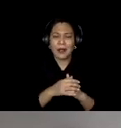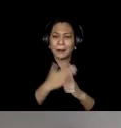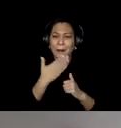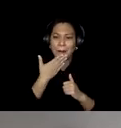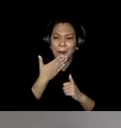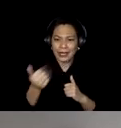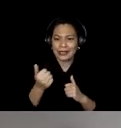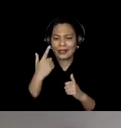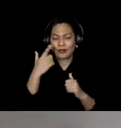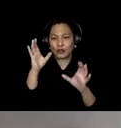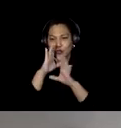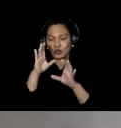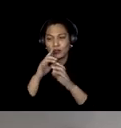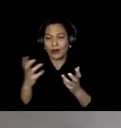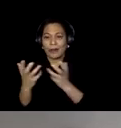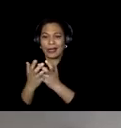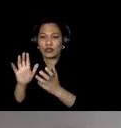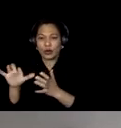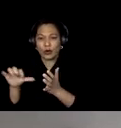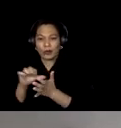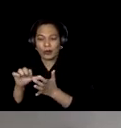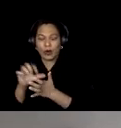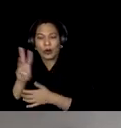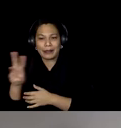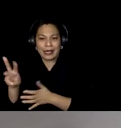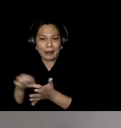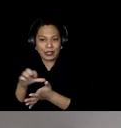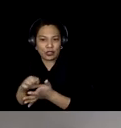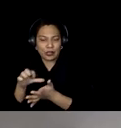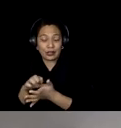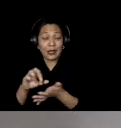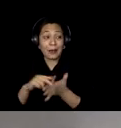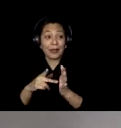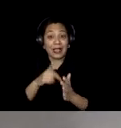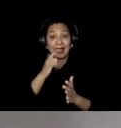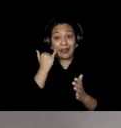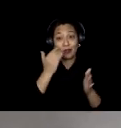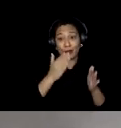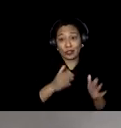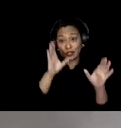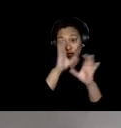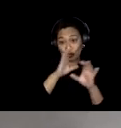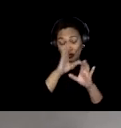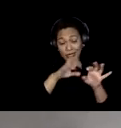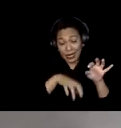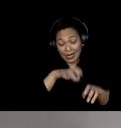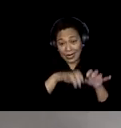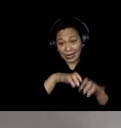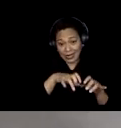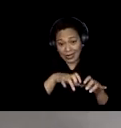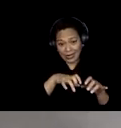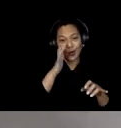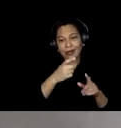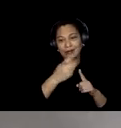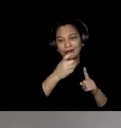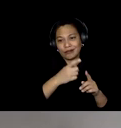each page on your website for, that you're hoping the people that search for these keywords will bring them to that particular page of your website.